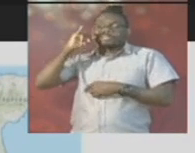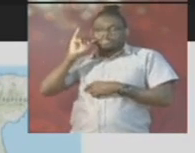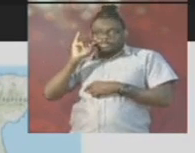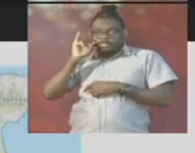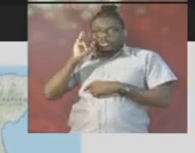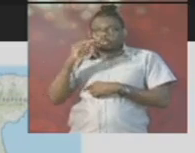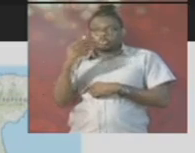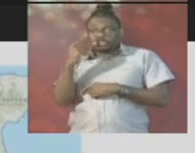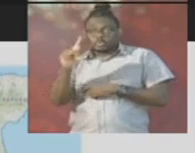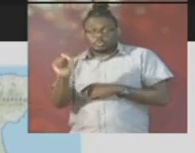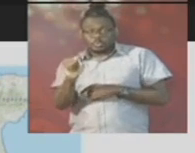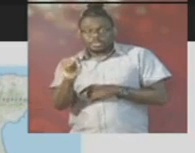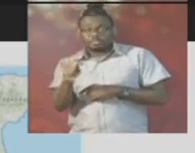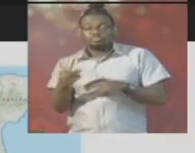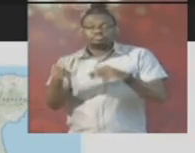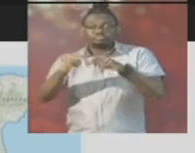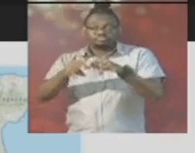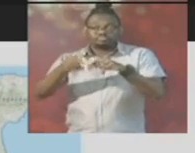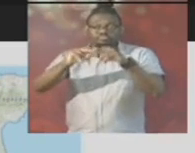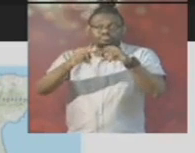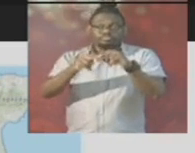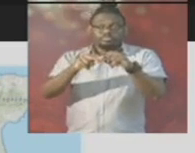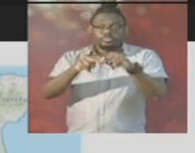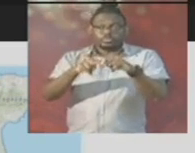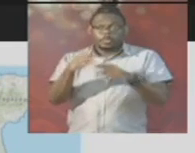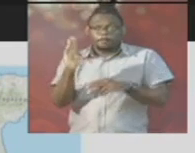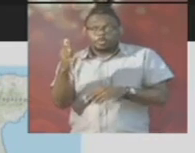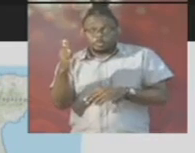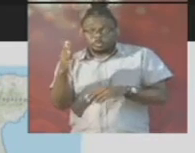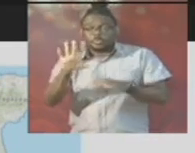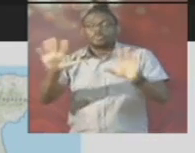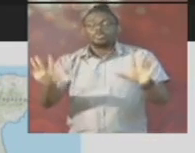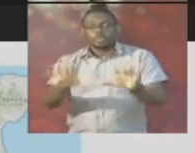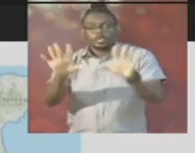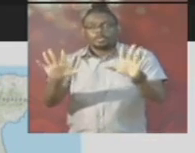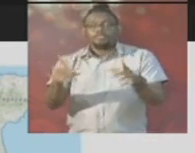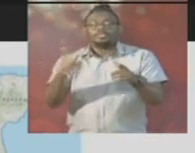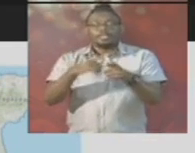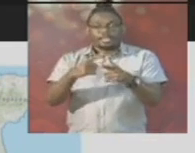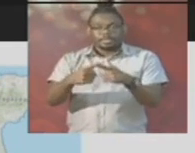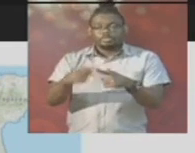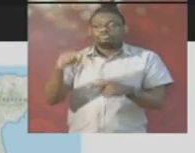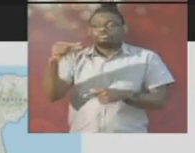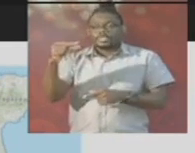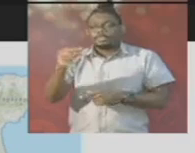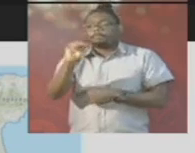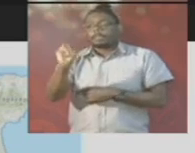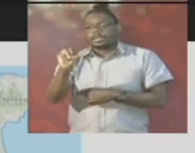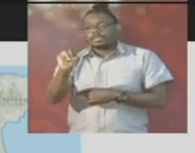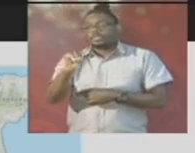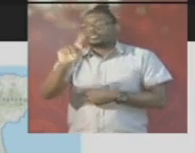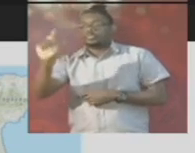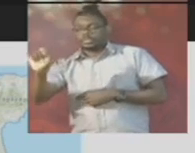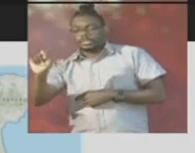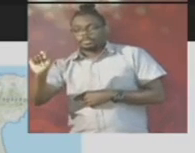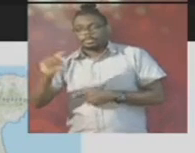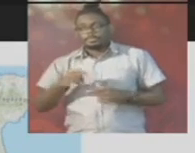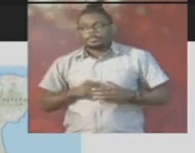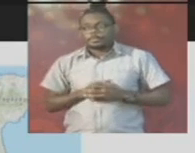the blue dots represent Sunday and the green ones represent Monday, Tuesday. And we're seeing again